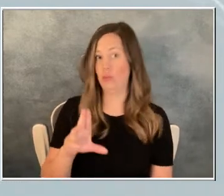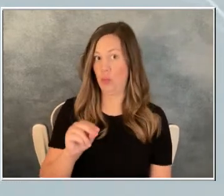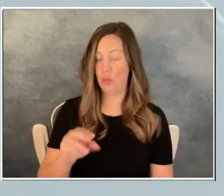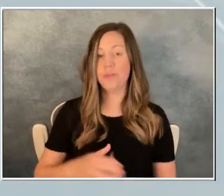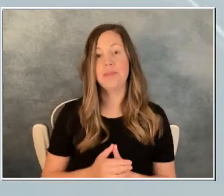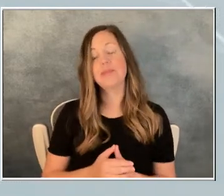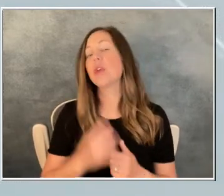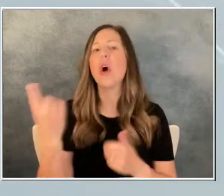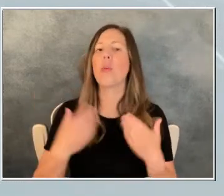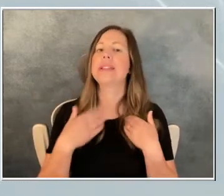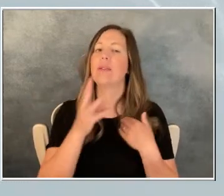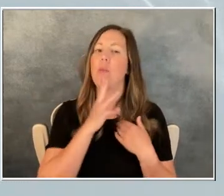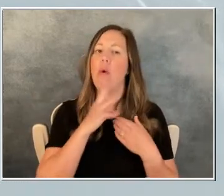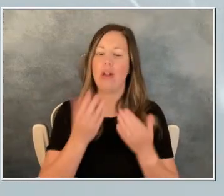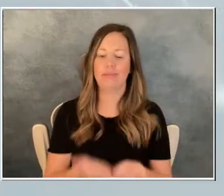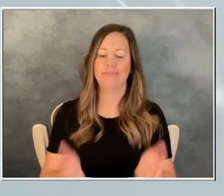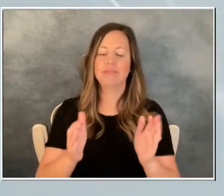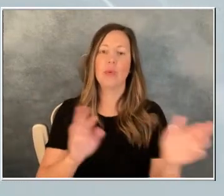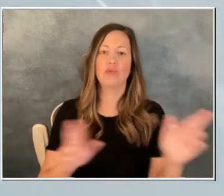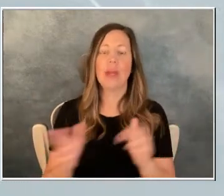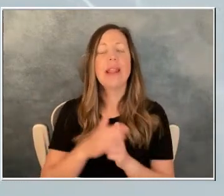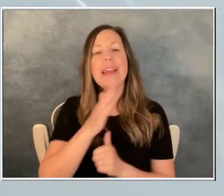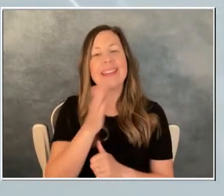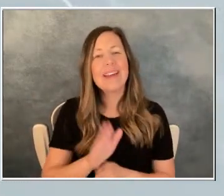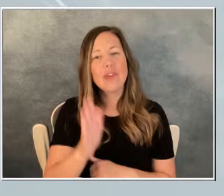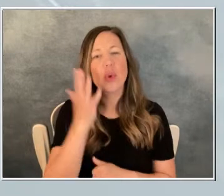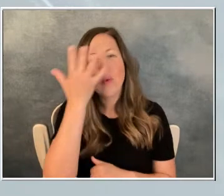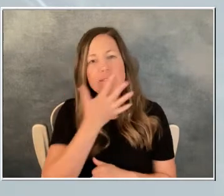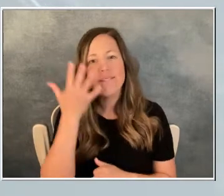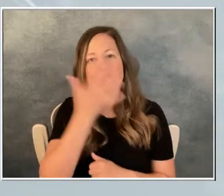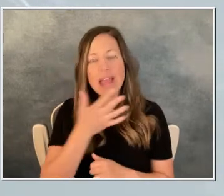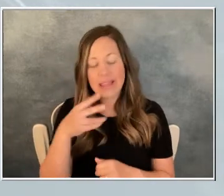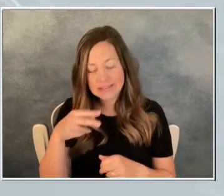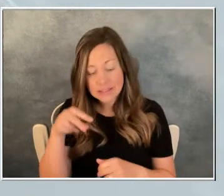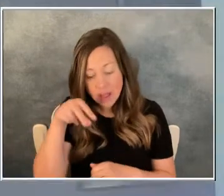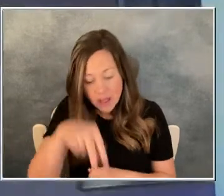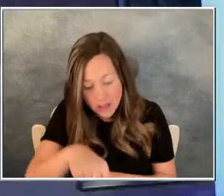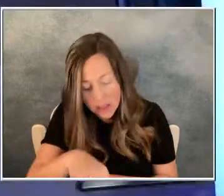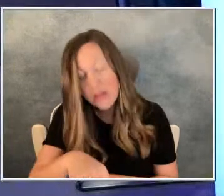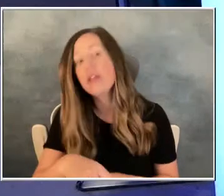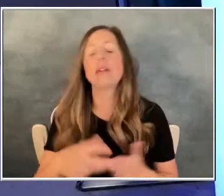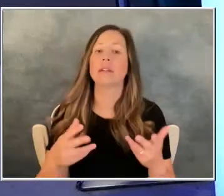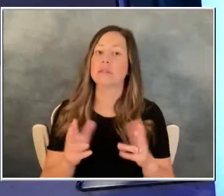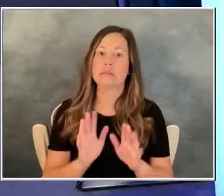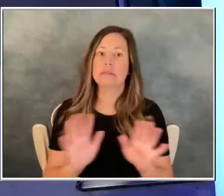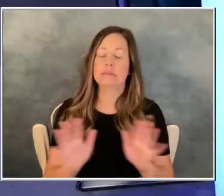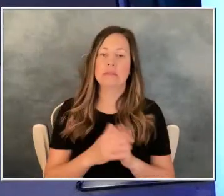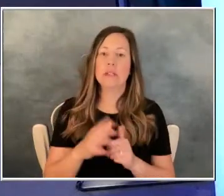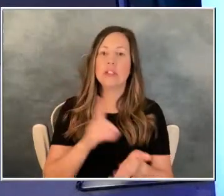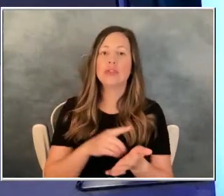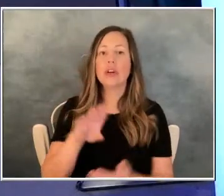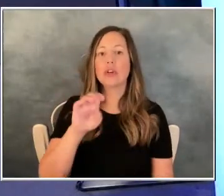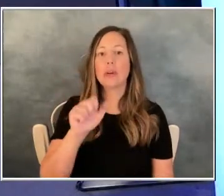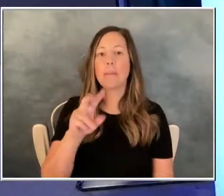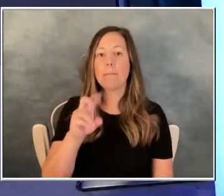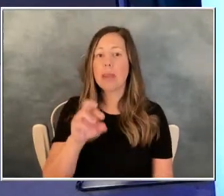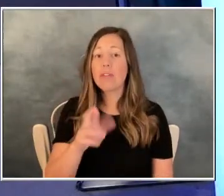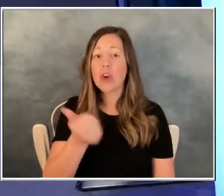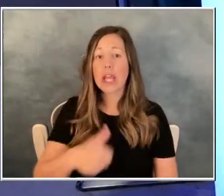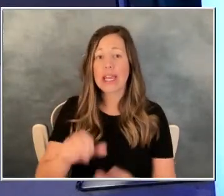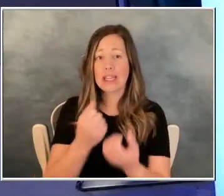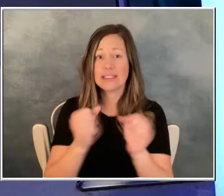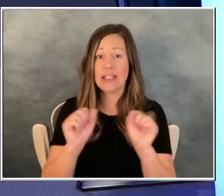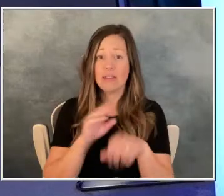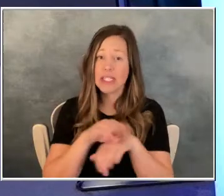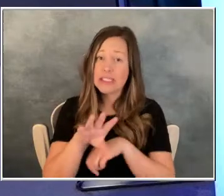and never put your face over a mortar. Dr. Beaver, do you have any safety tips you'd like to add based on what you've seen